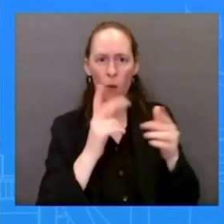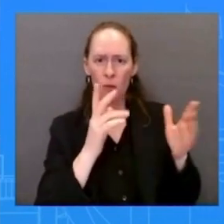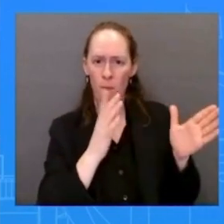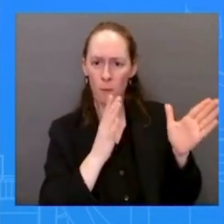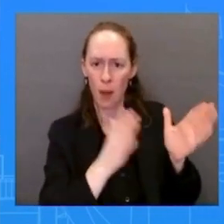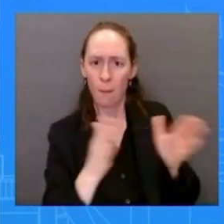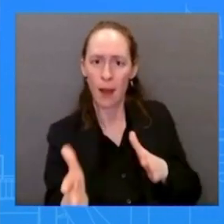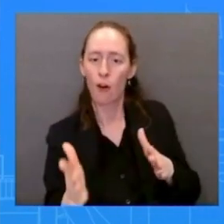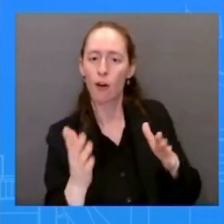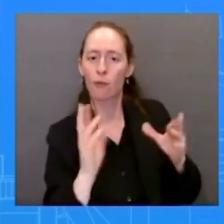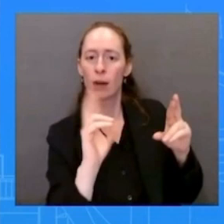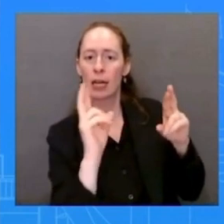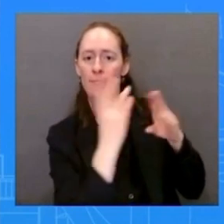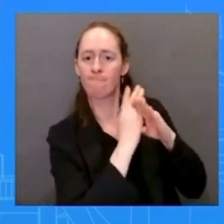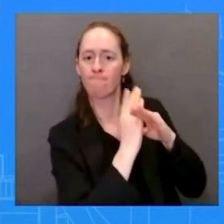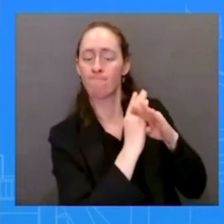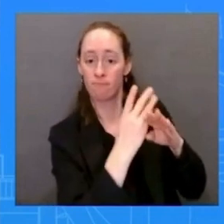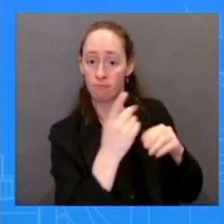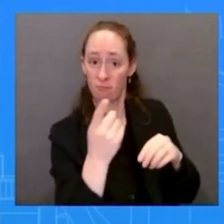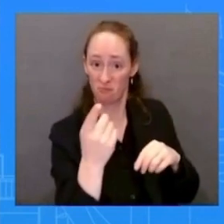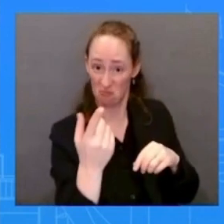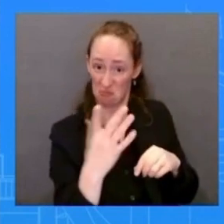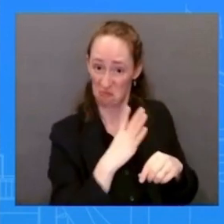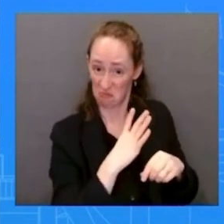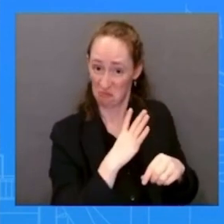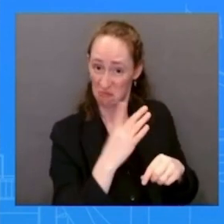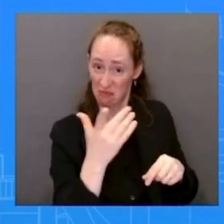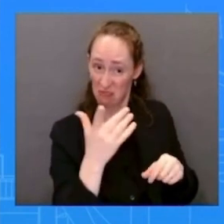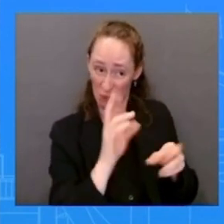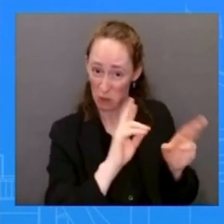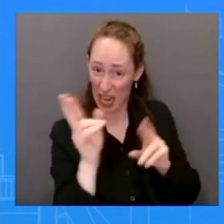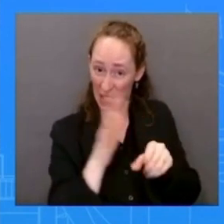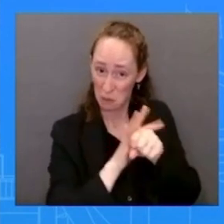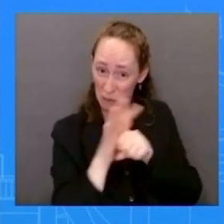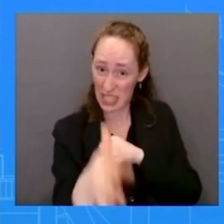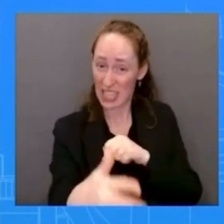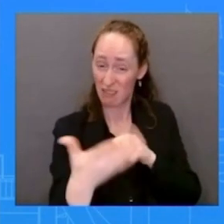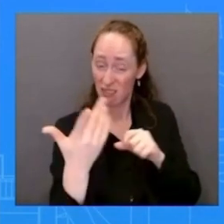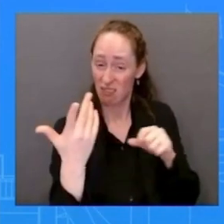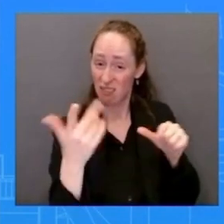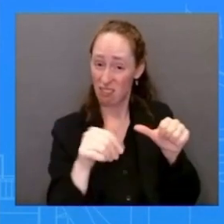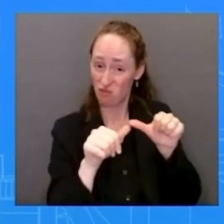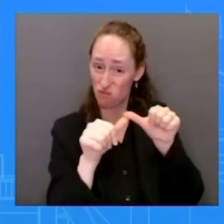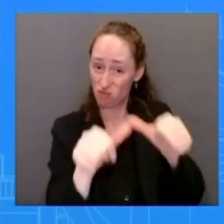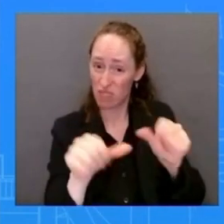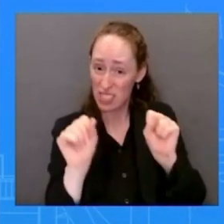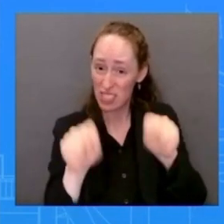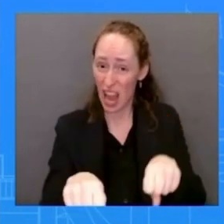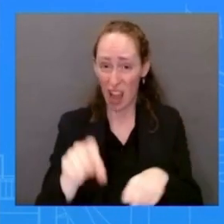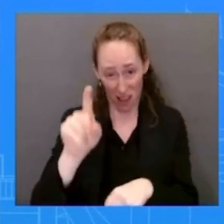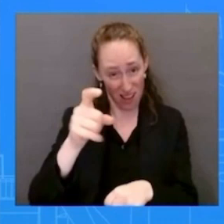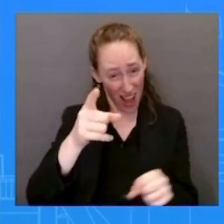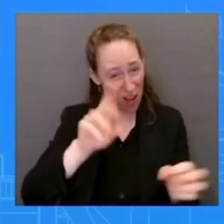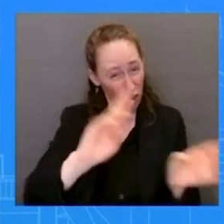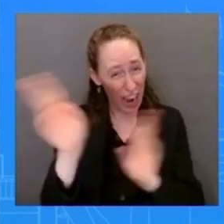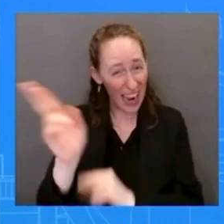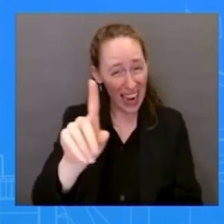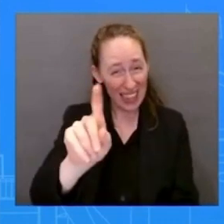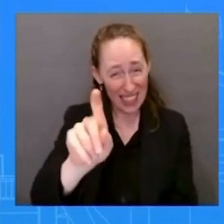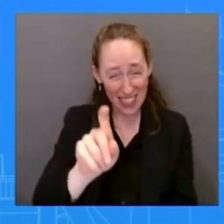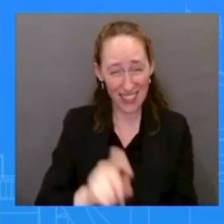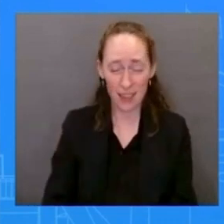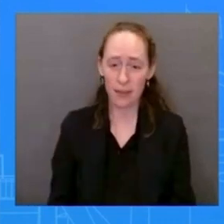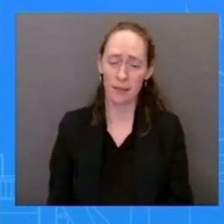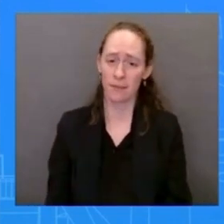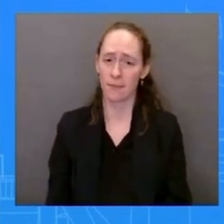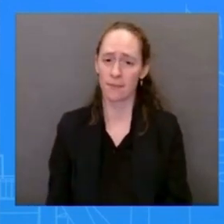these combined arms maneuvers you talk about, that they're going to have all that kit ready? I can go so far as to tell you that it is our goal and a goal shared